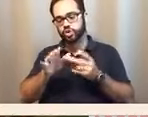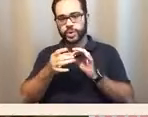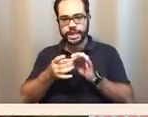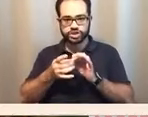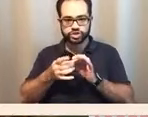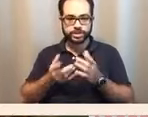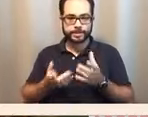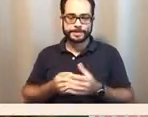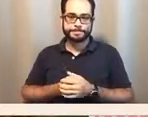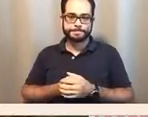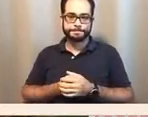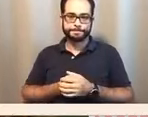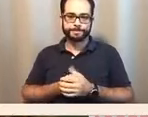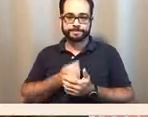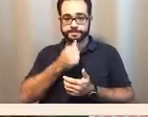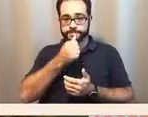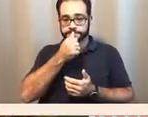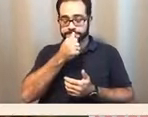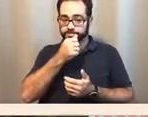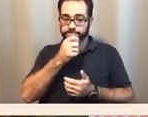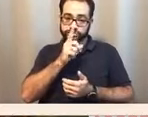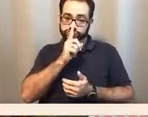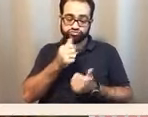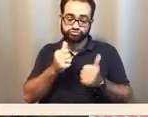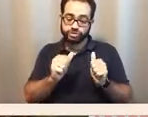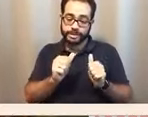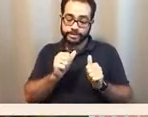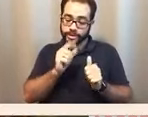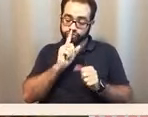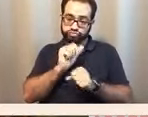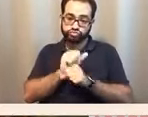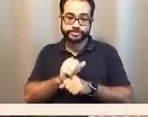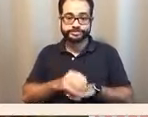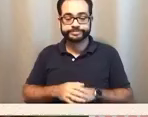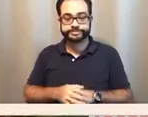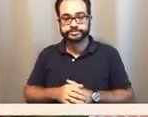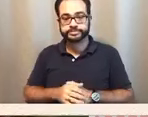Just trying to be real. Forgiveness must be